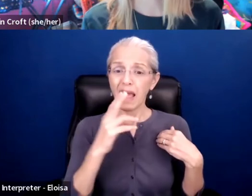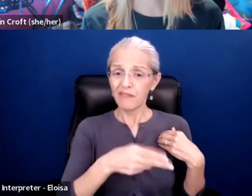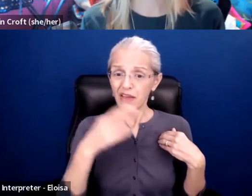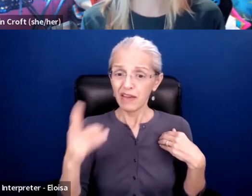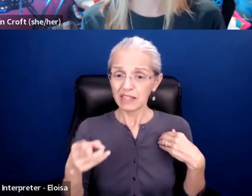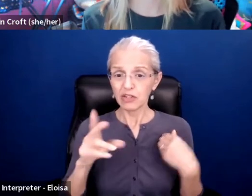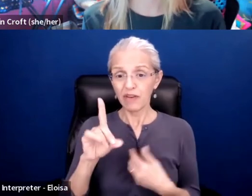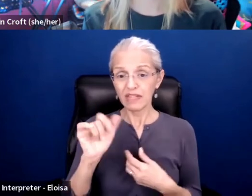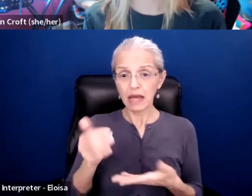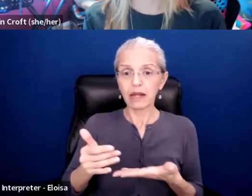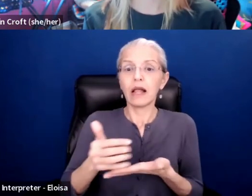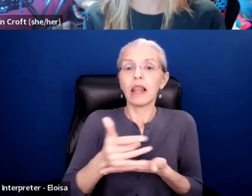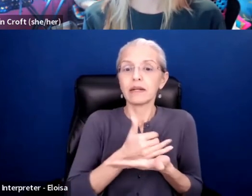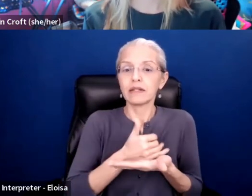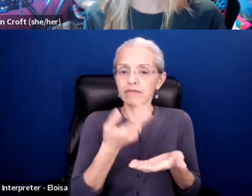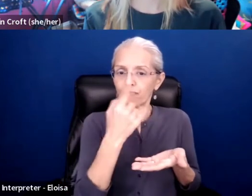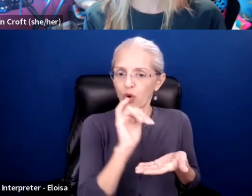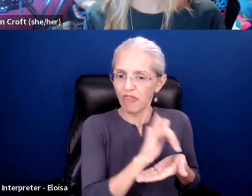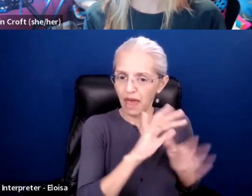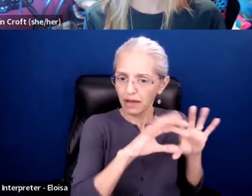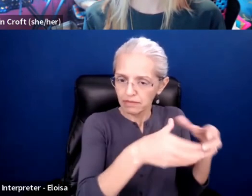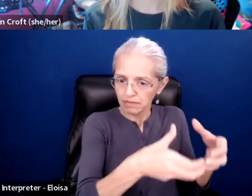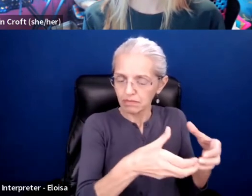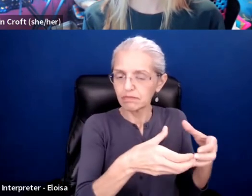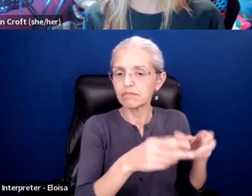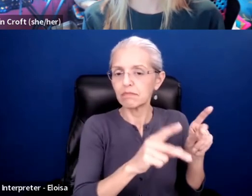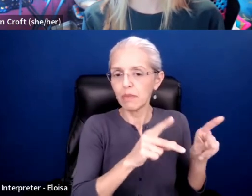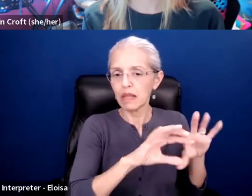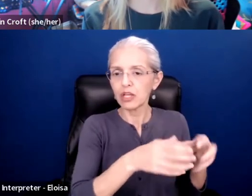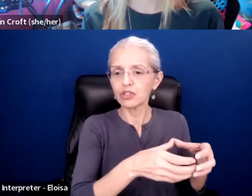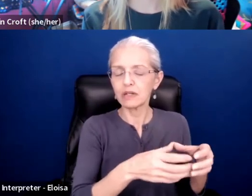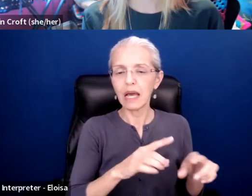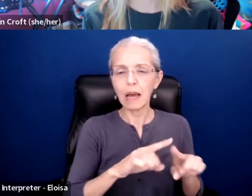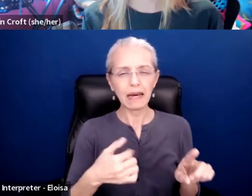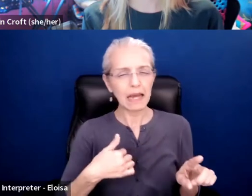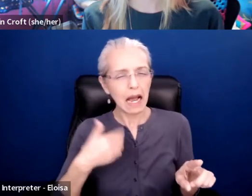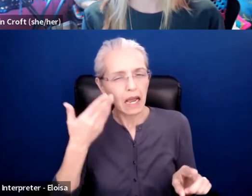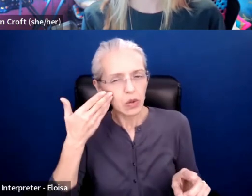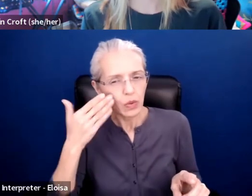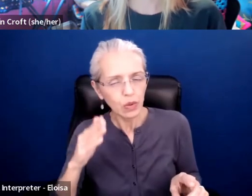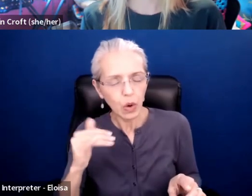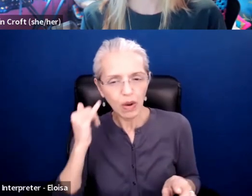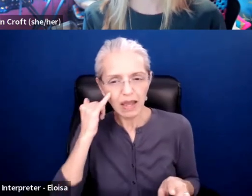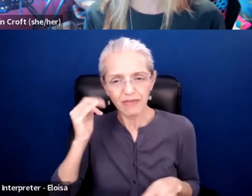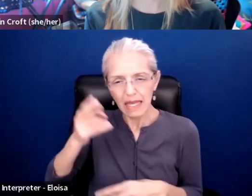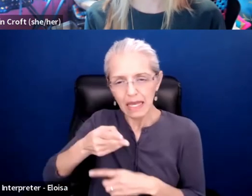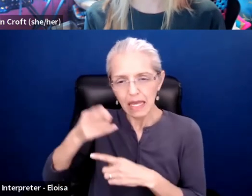being collected in that population. I'm not entirely sure about the history of at